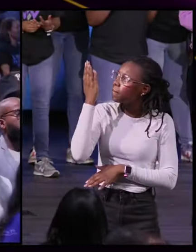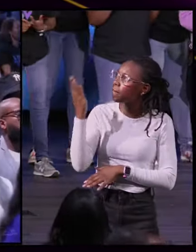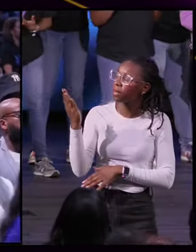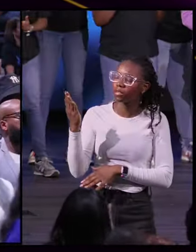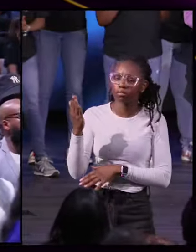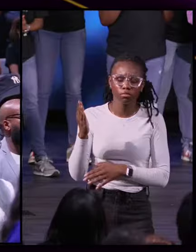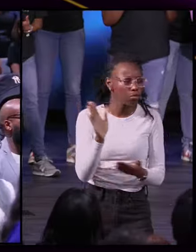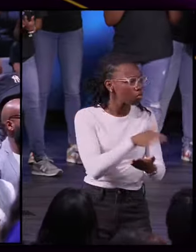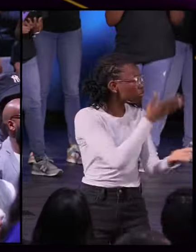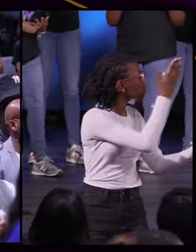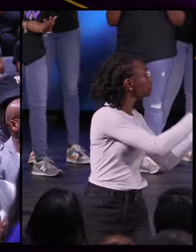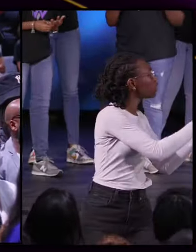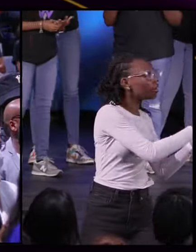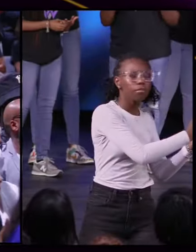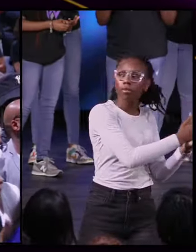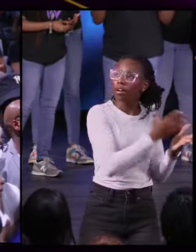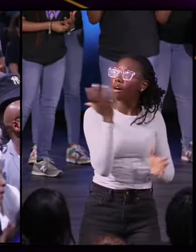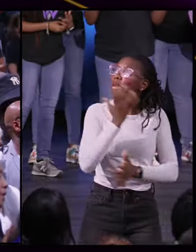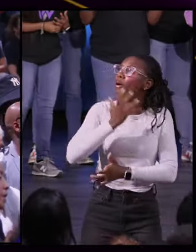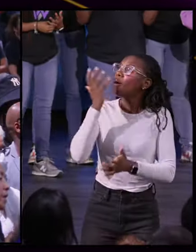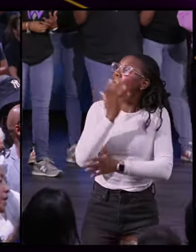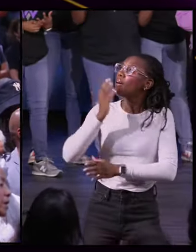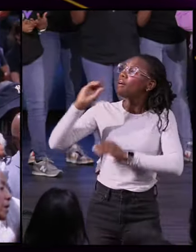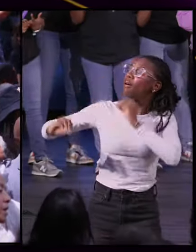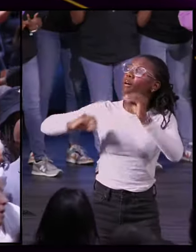cut the music. You say, oh.